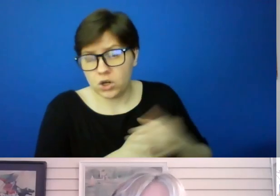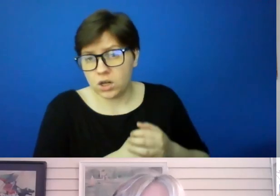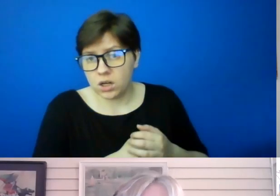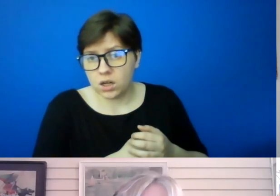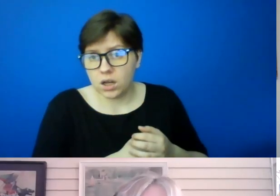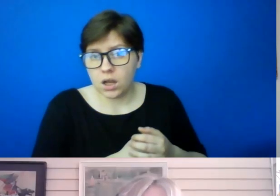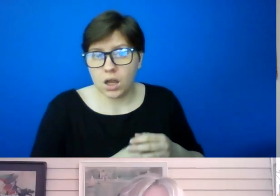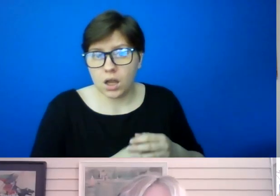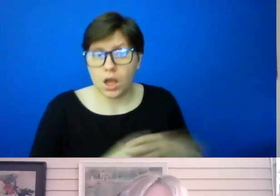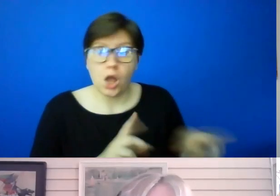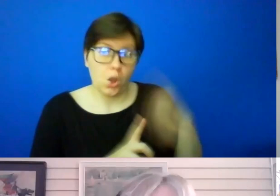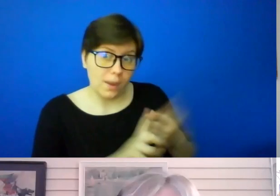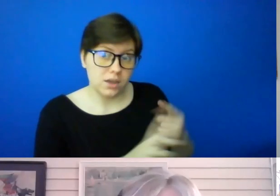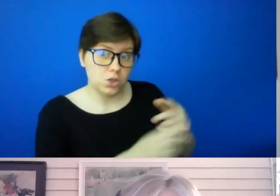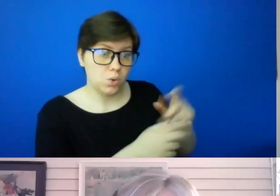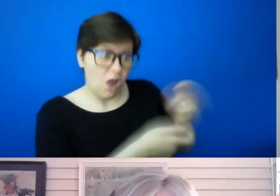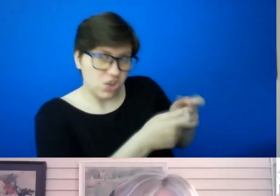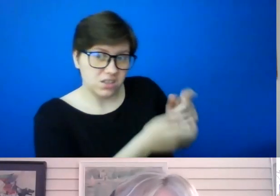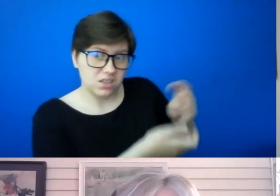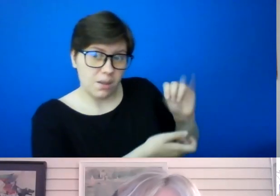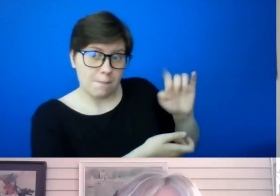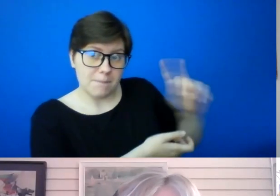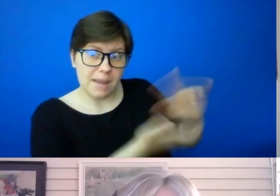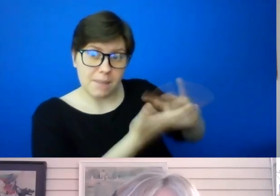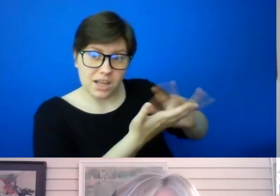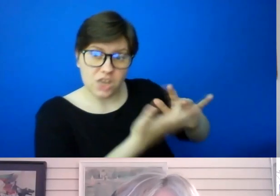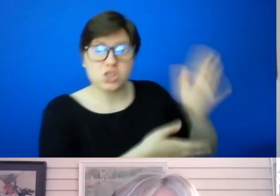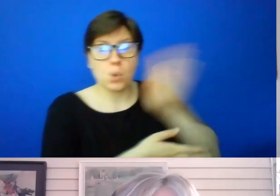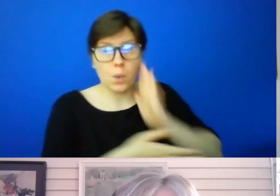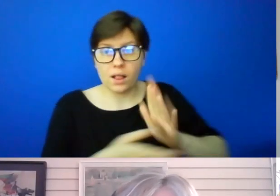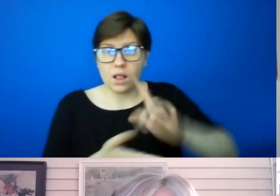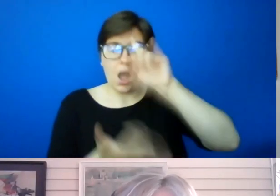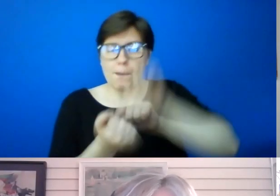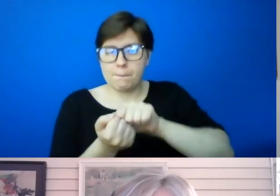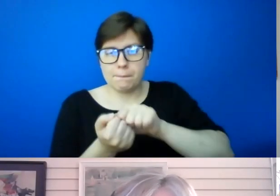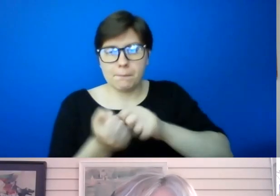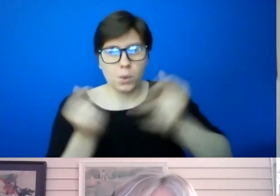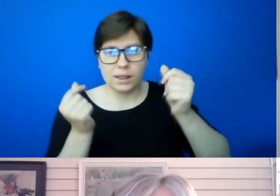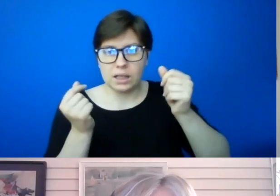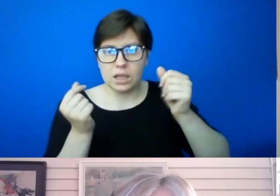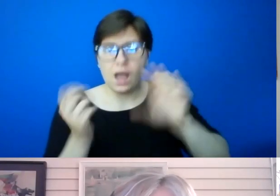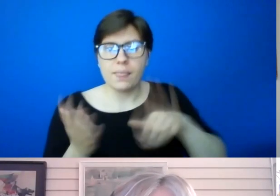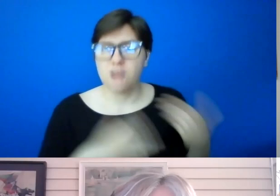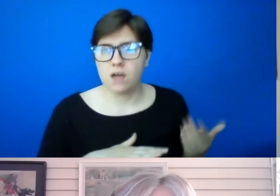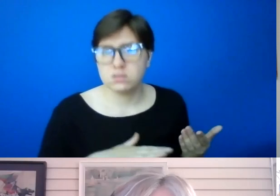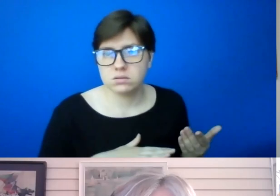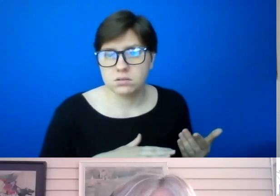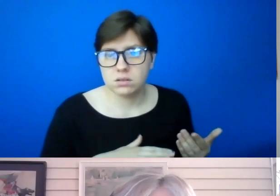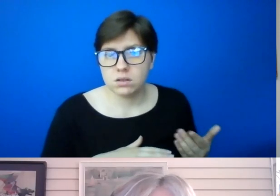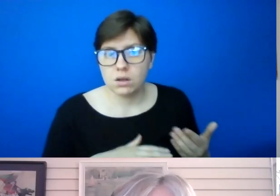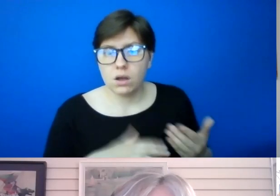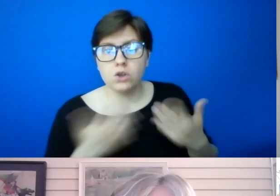you ingest the MAID medications, you'll become unconscious very, very quickly and then die after that. So VSED, you have